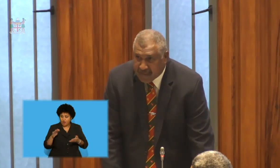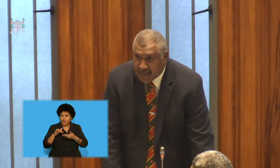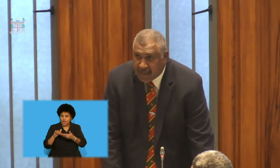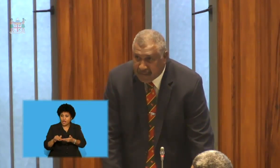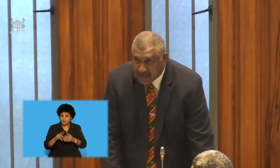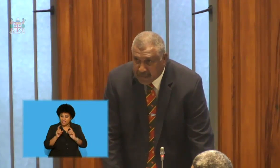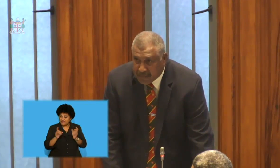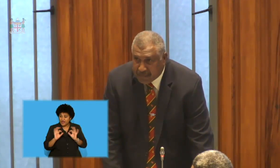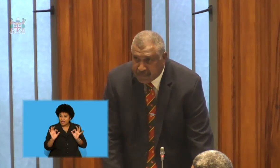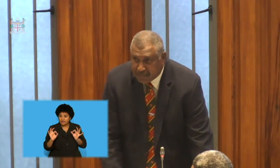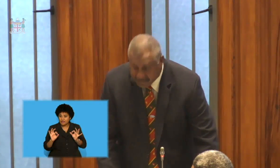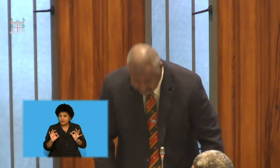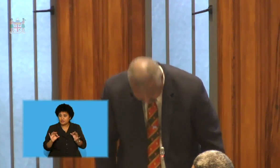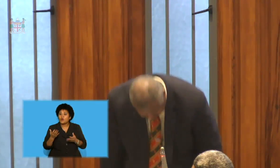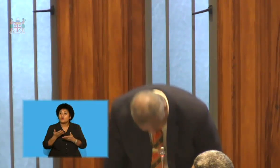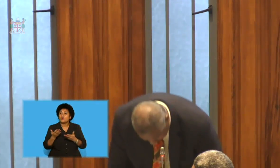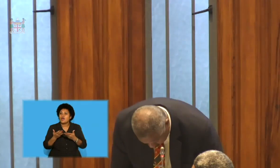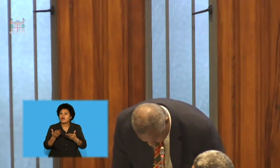this fund? Thank you.